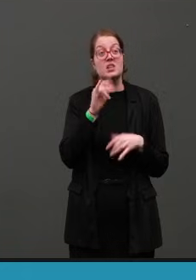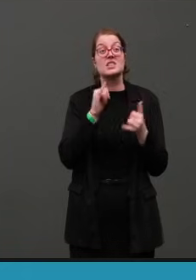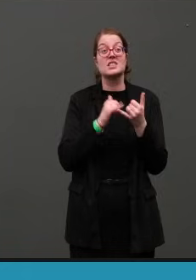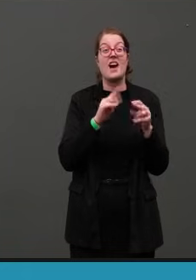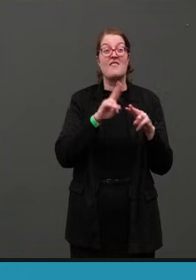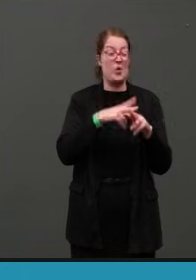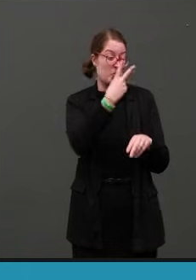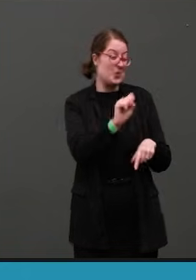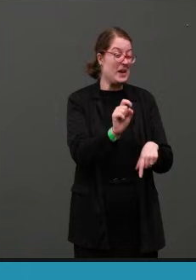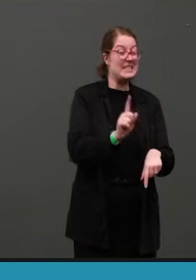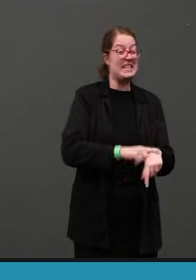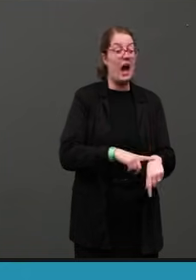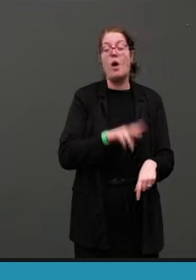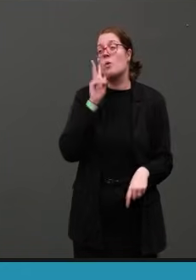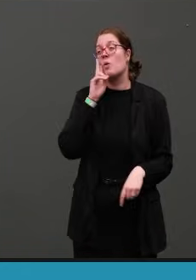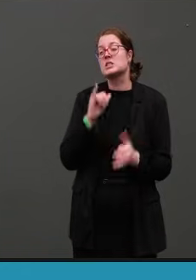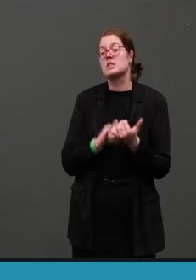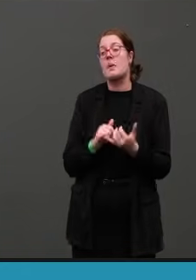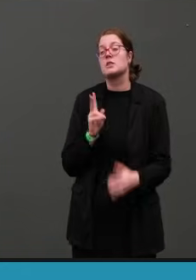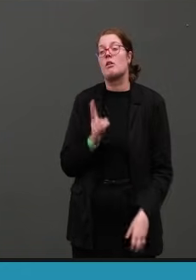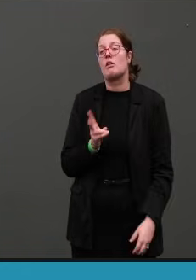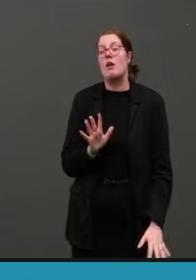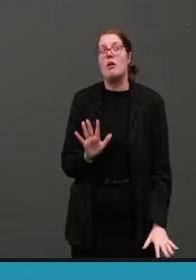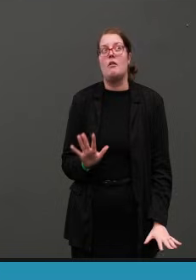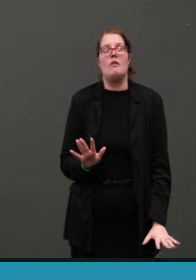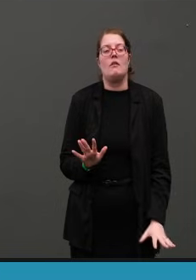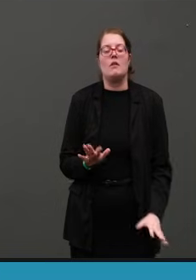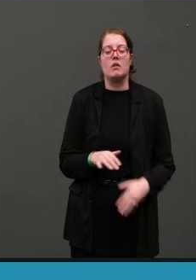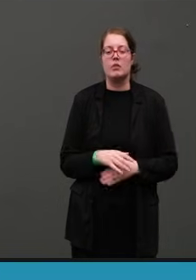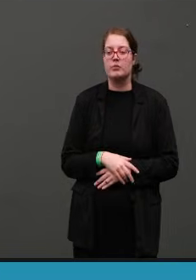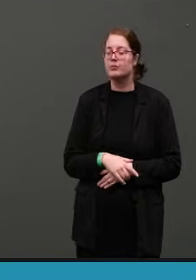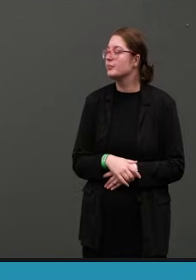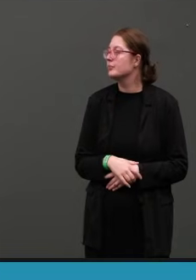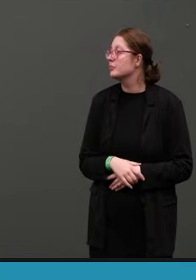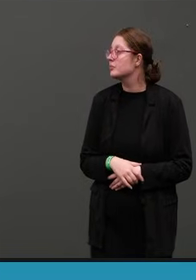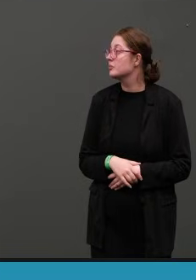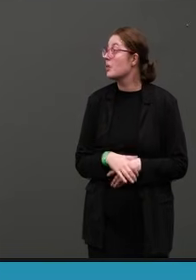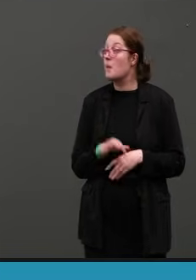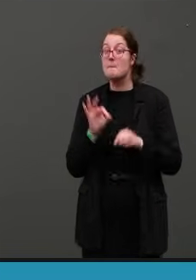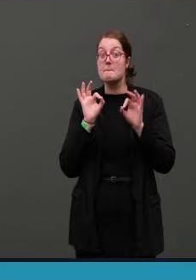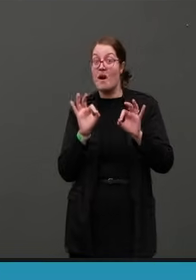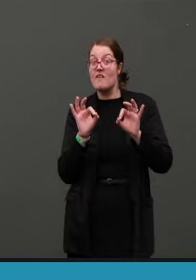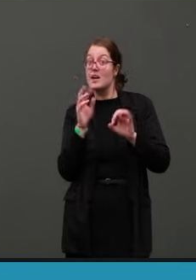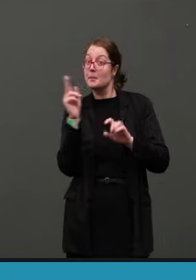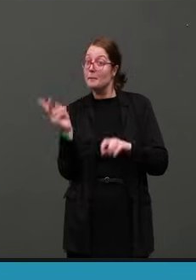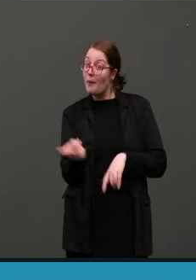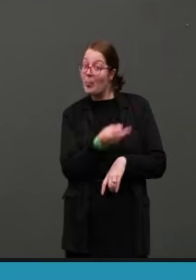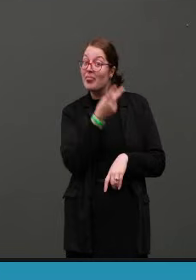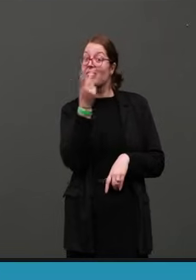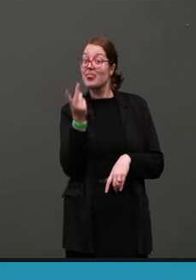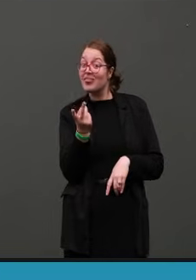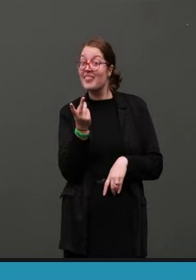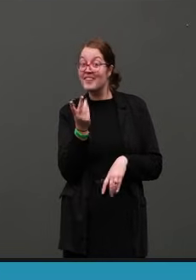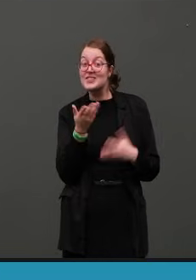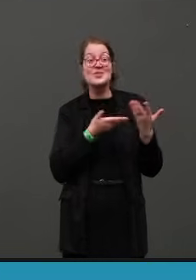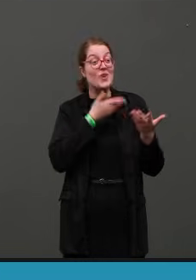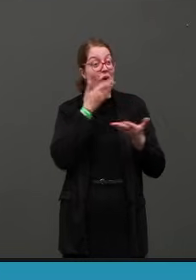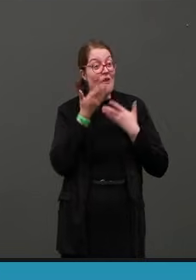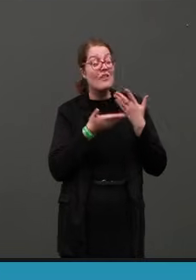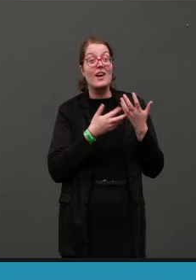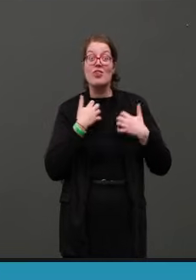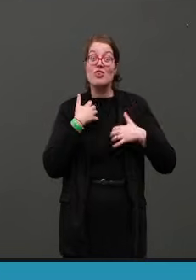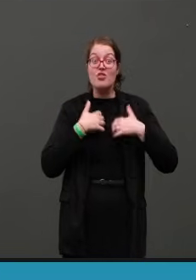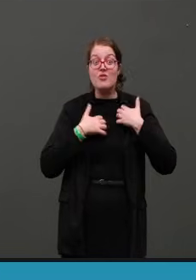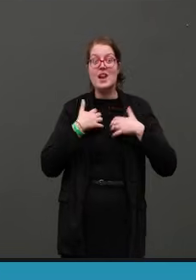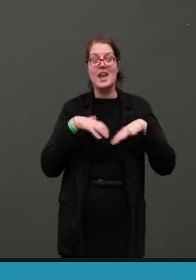Spectre again. Now, obviously, the ideal is to do both. To have a story that is both thrilling and tense